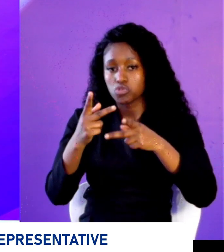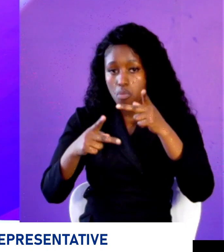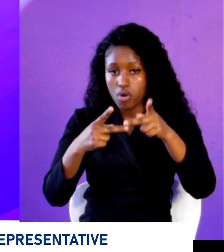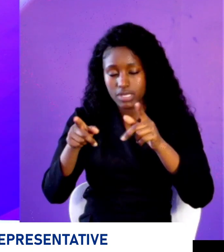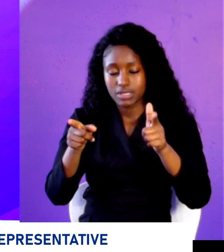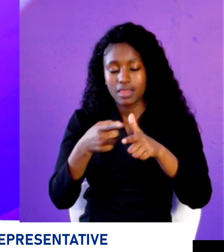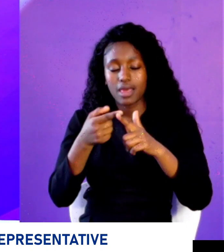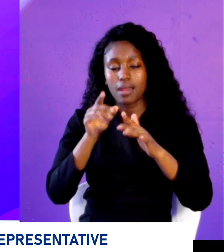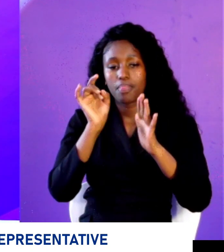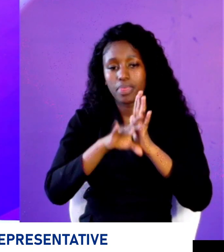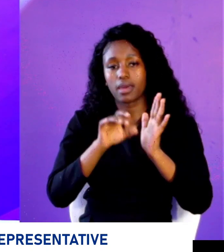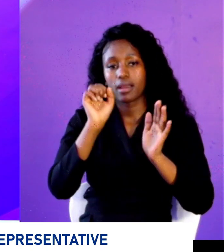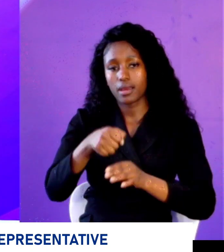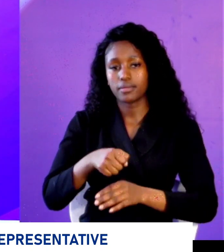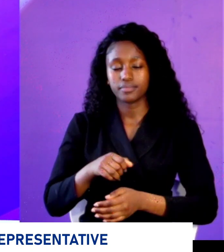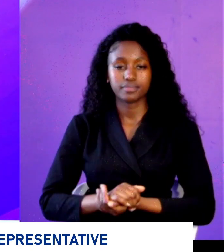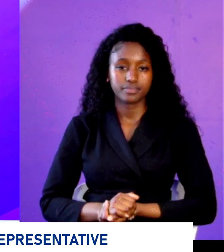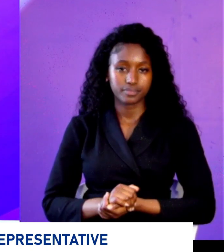proceed.